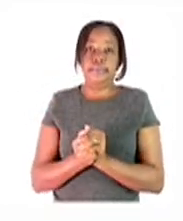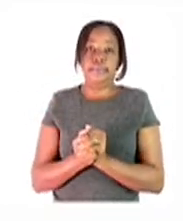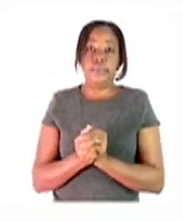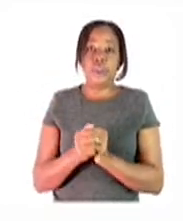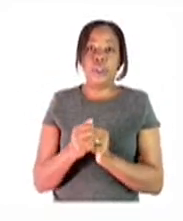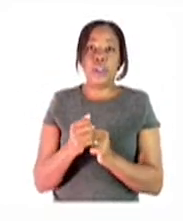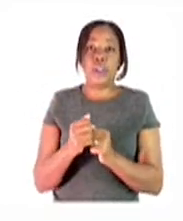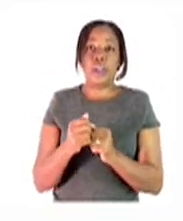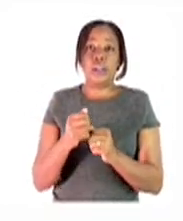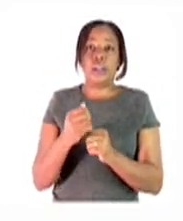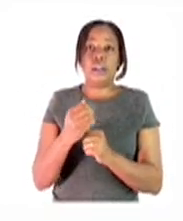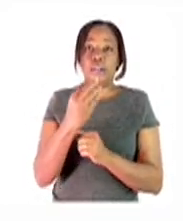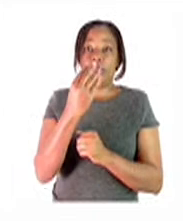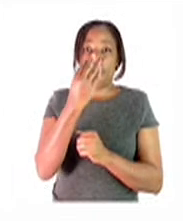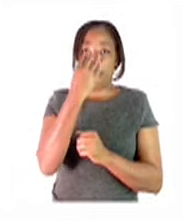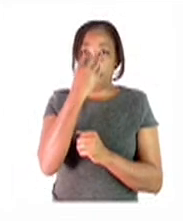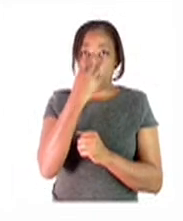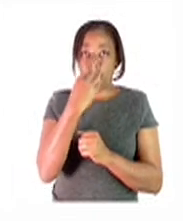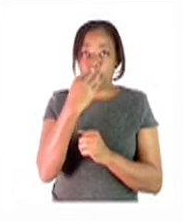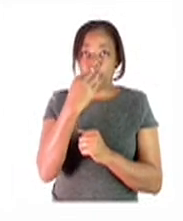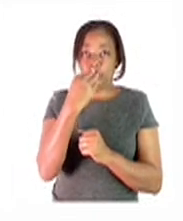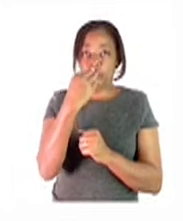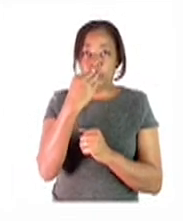a box is ending with an X.